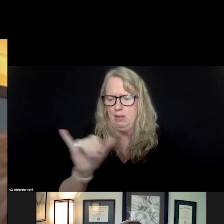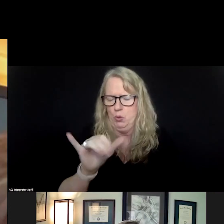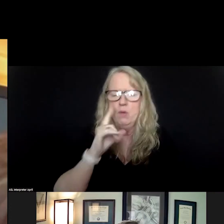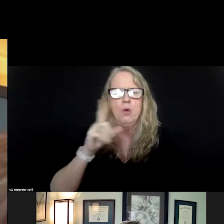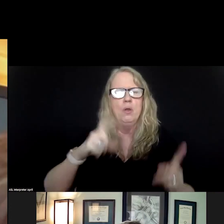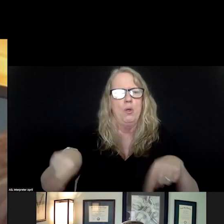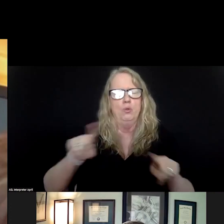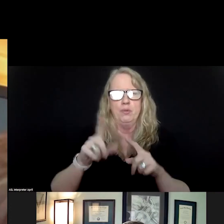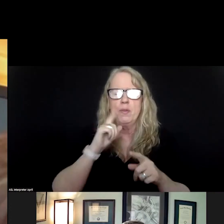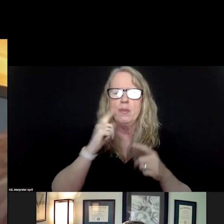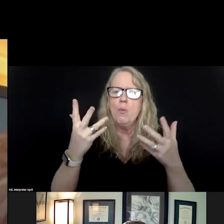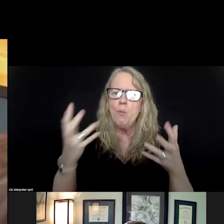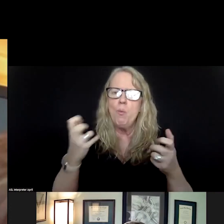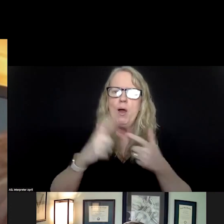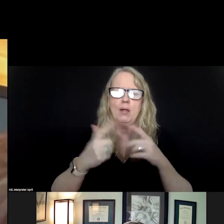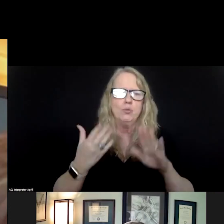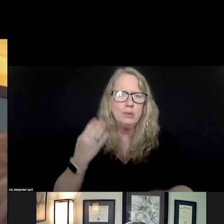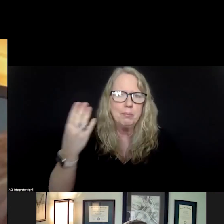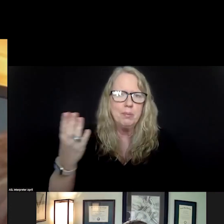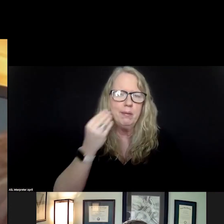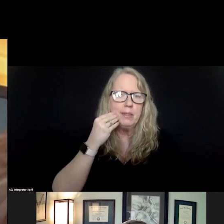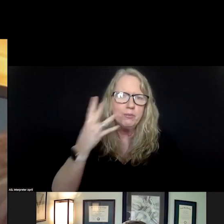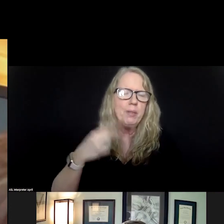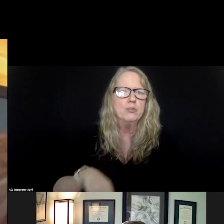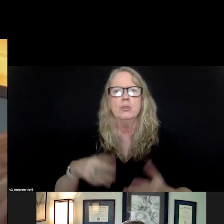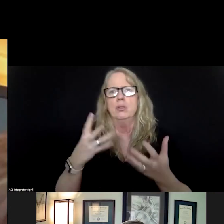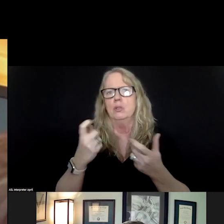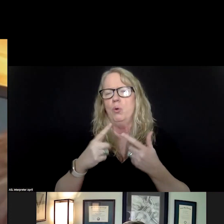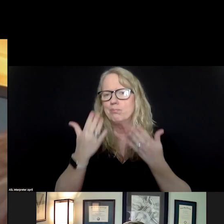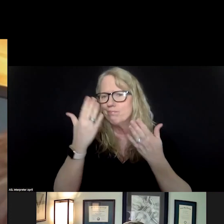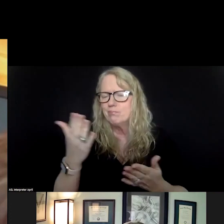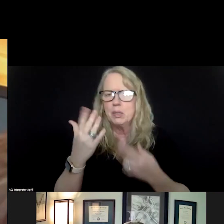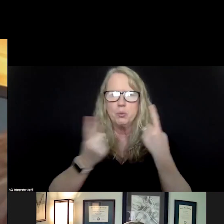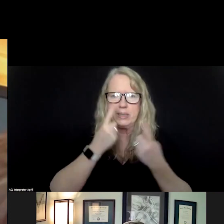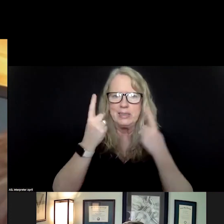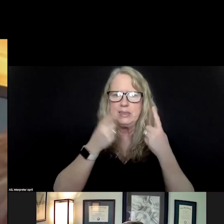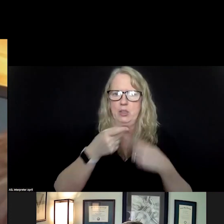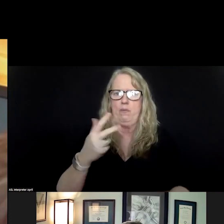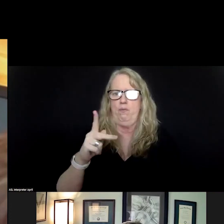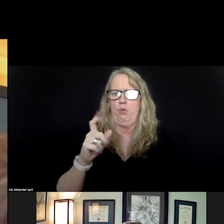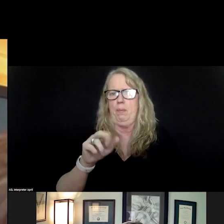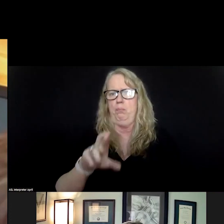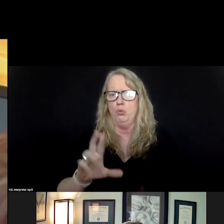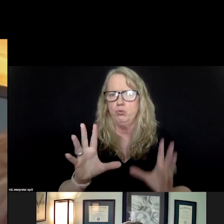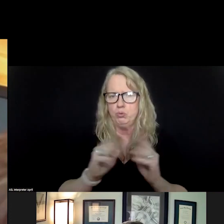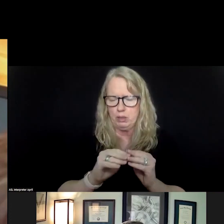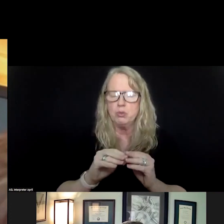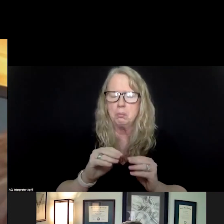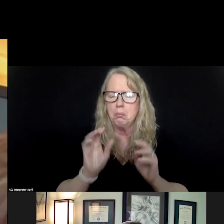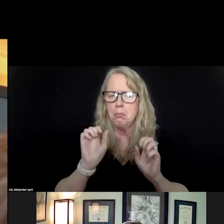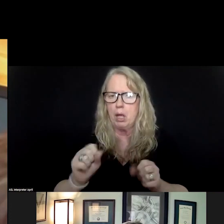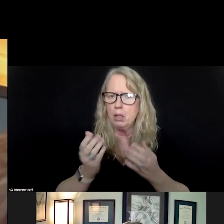you who would like to submit information or would like to submit to be considered for that poster session, please do